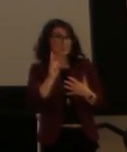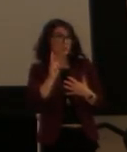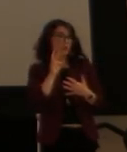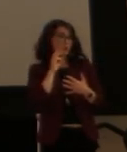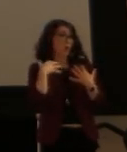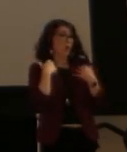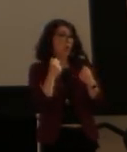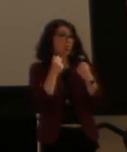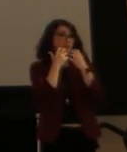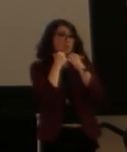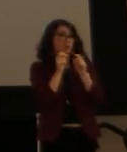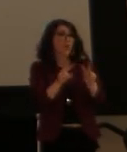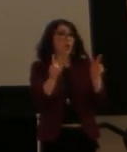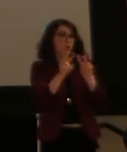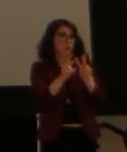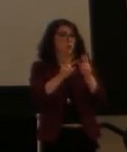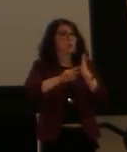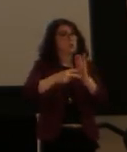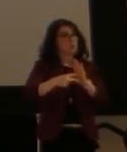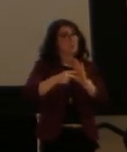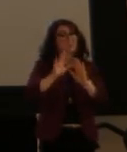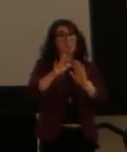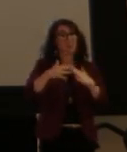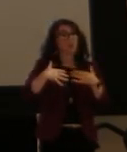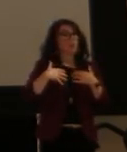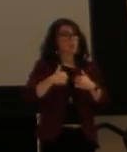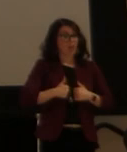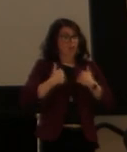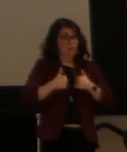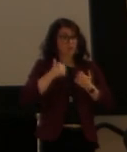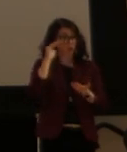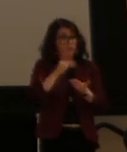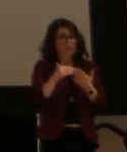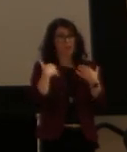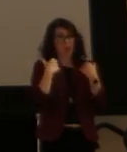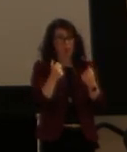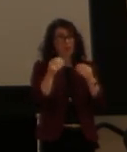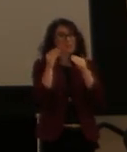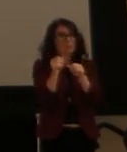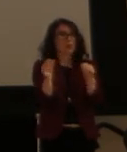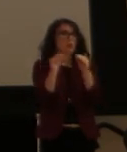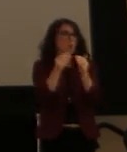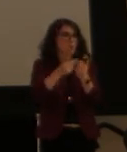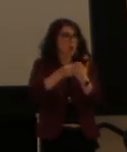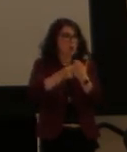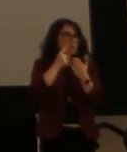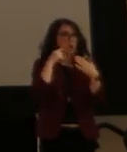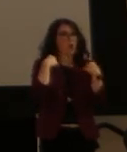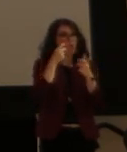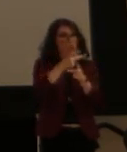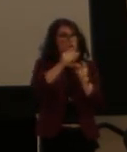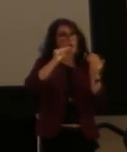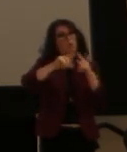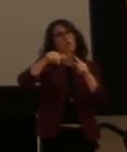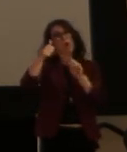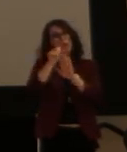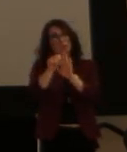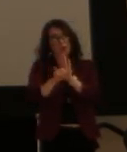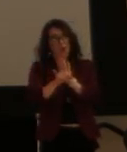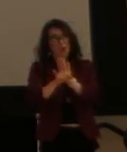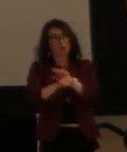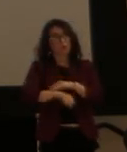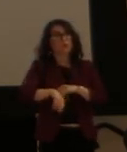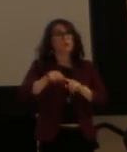means Ohioans are living less healthy lives and are spending more on healthcare than people in most other states. We ranked 43rd